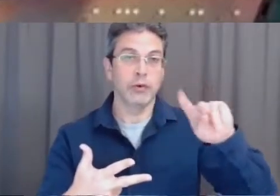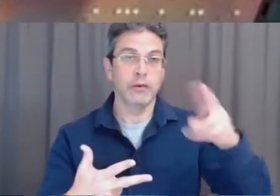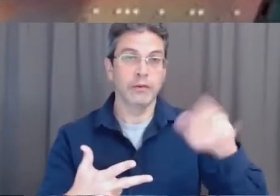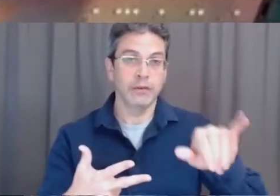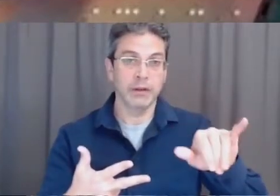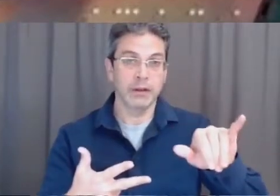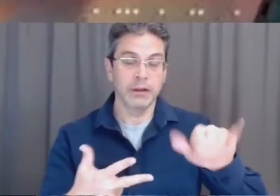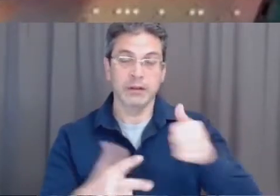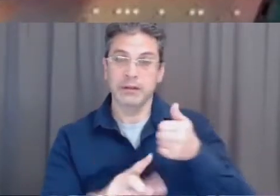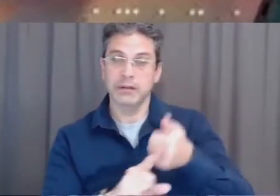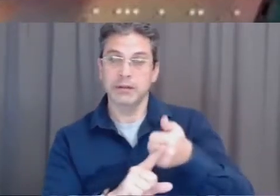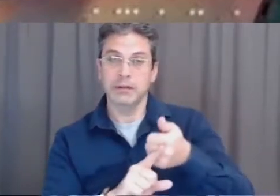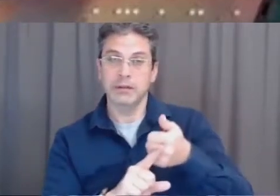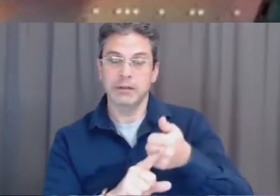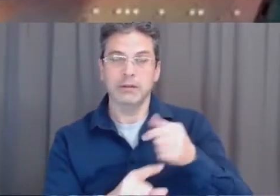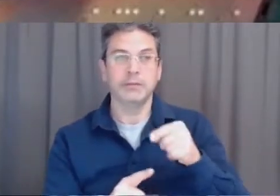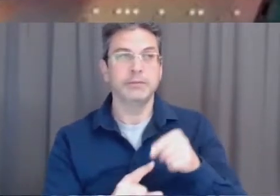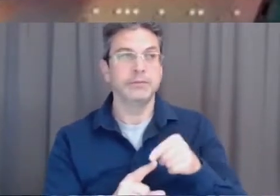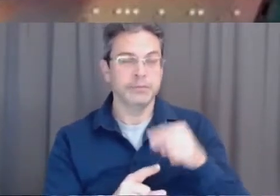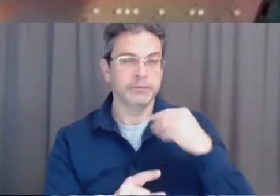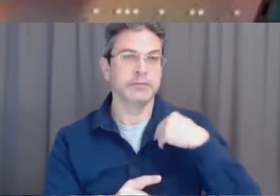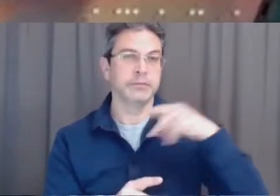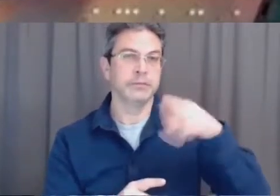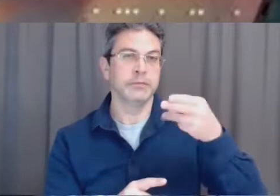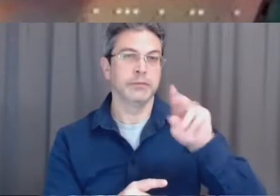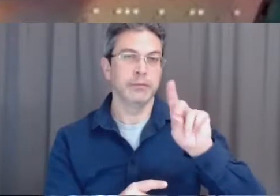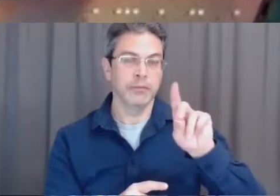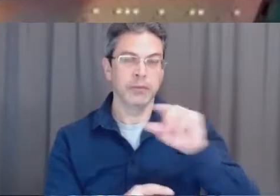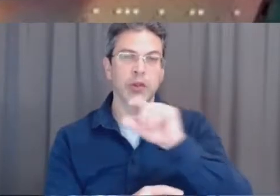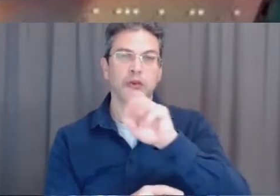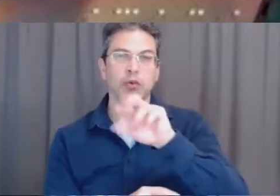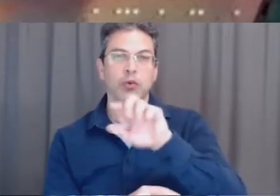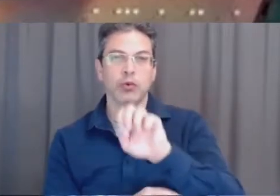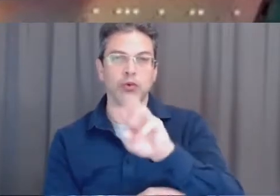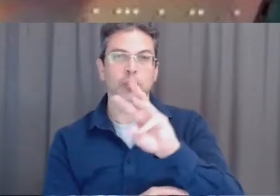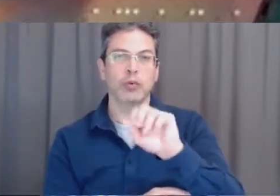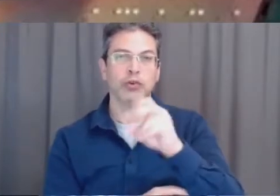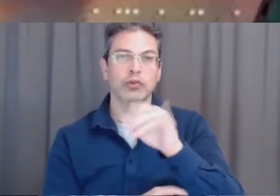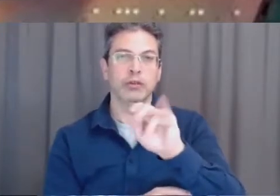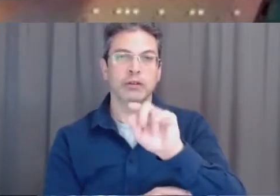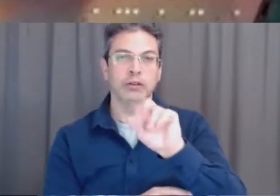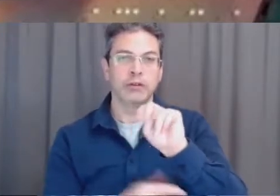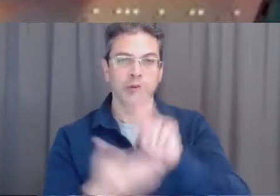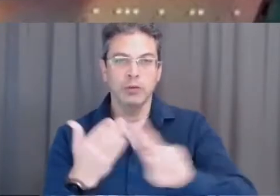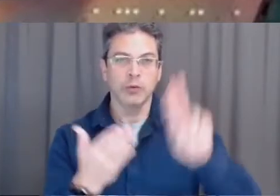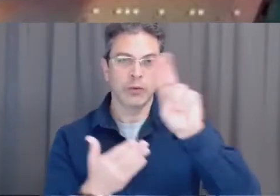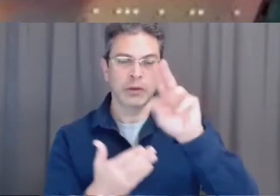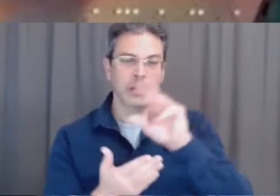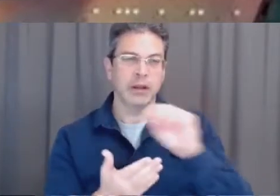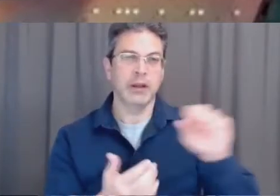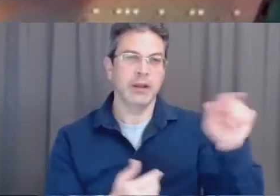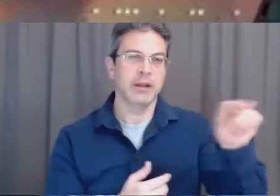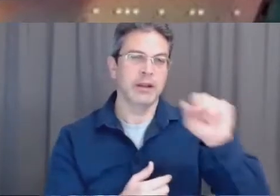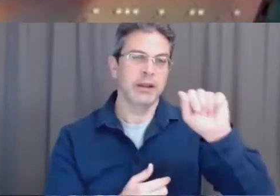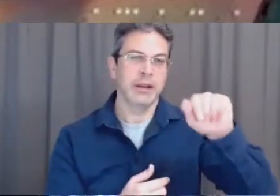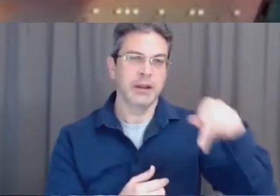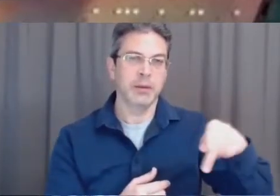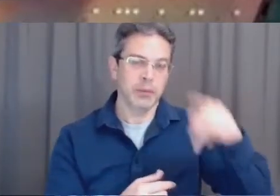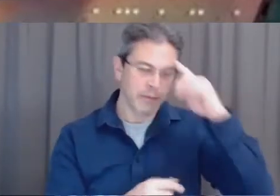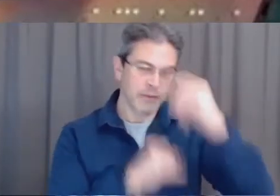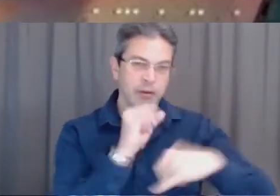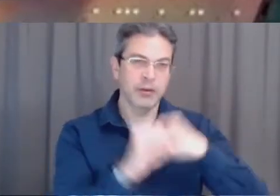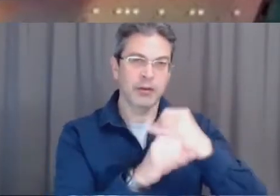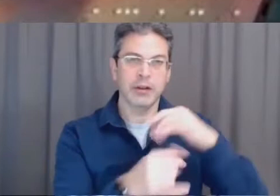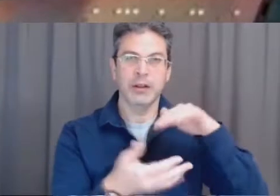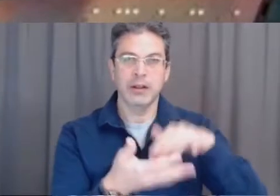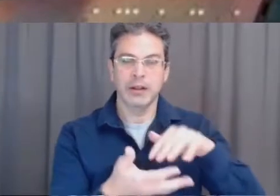she is got a PhD from George Washington University, and she is an assistant professor of international security studies at the Air War